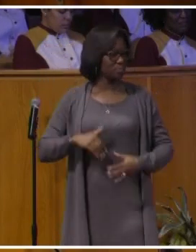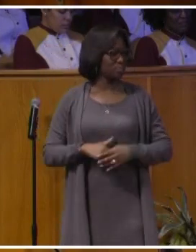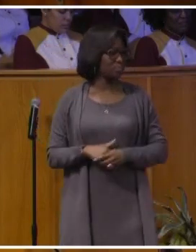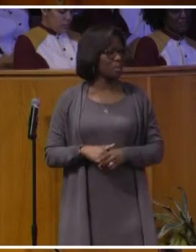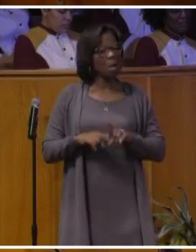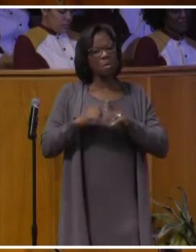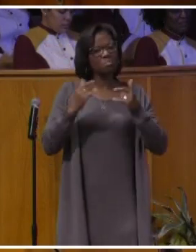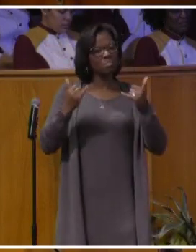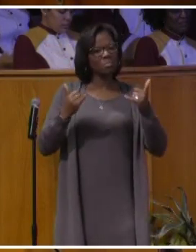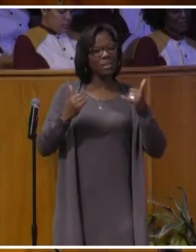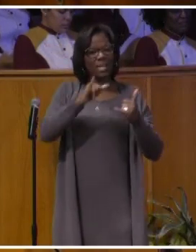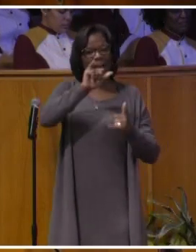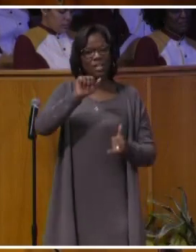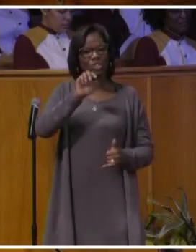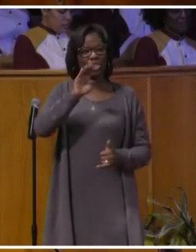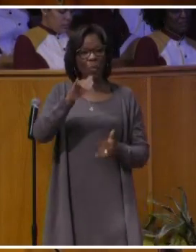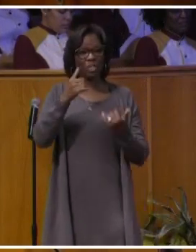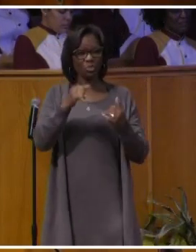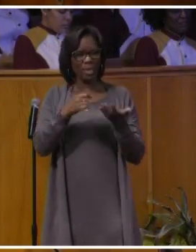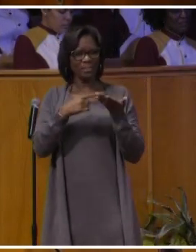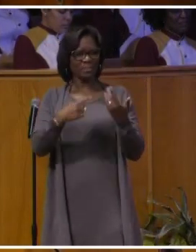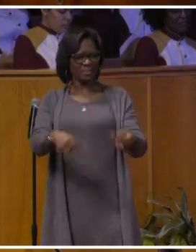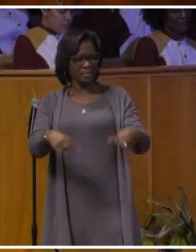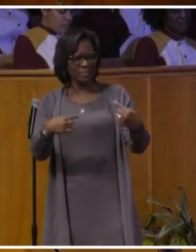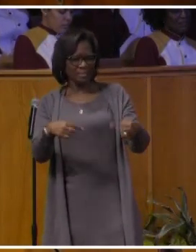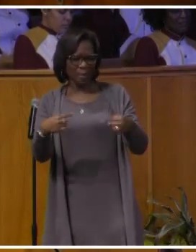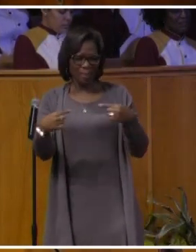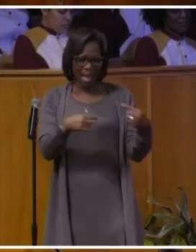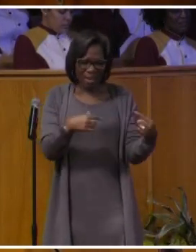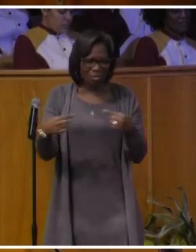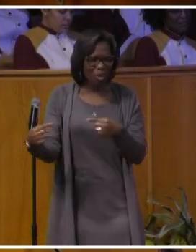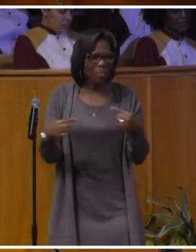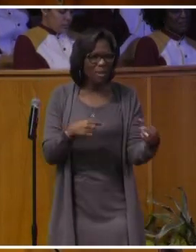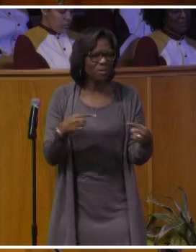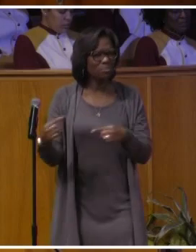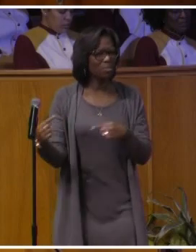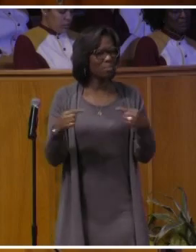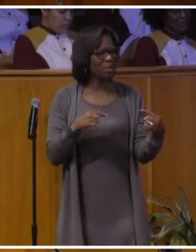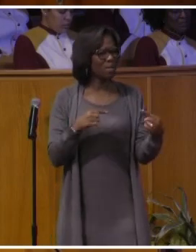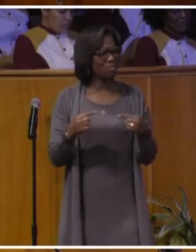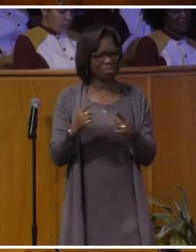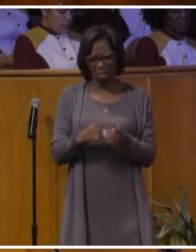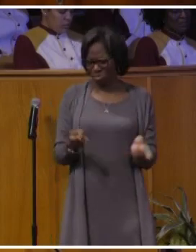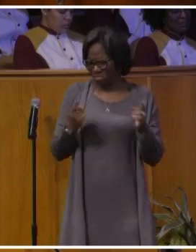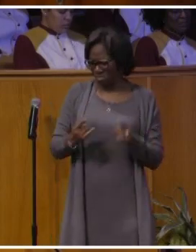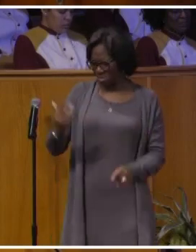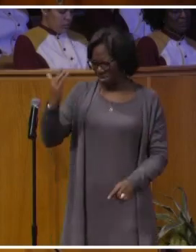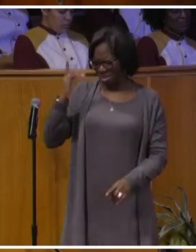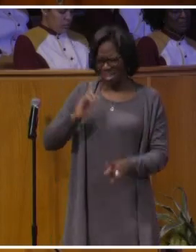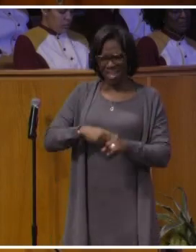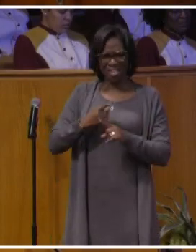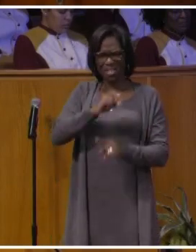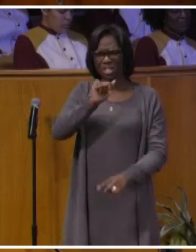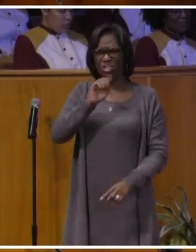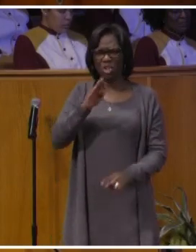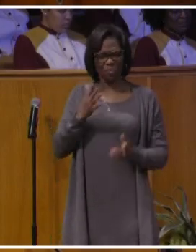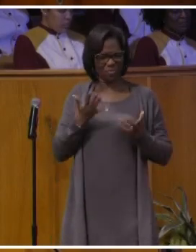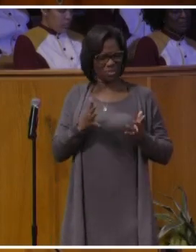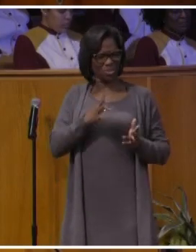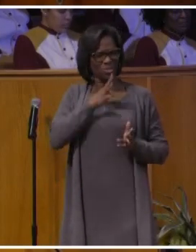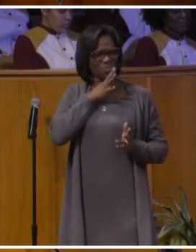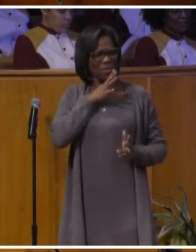And so Job is arguing with these folk about who he used to be. And all of a sudden he stops talking to